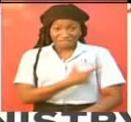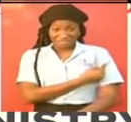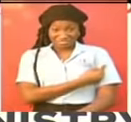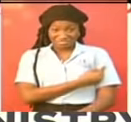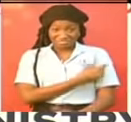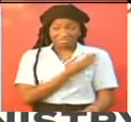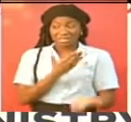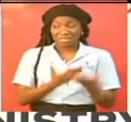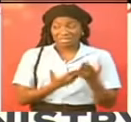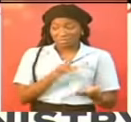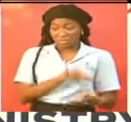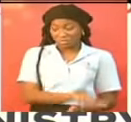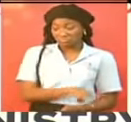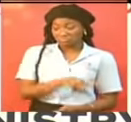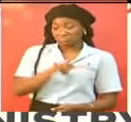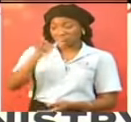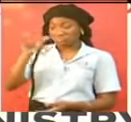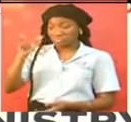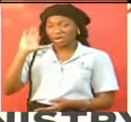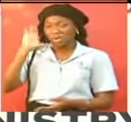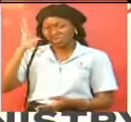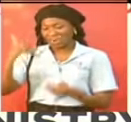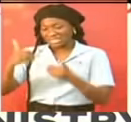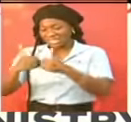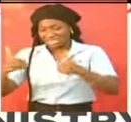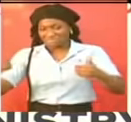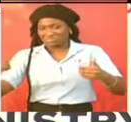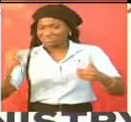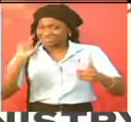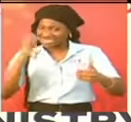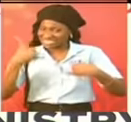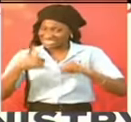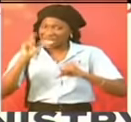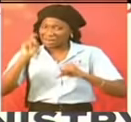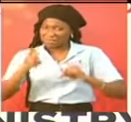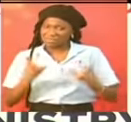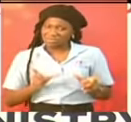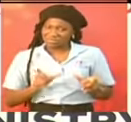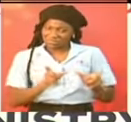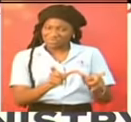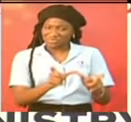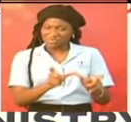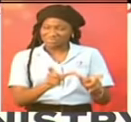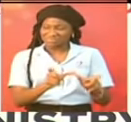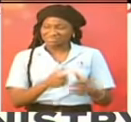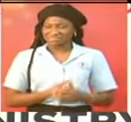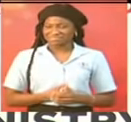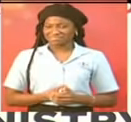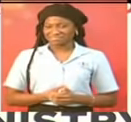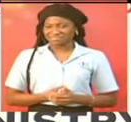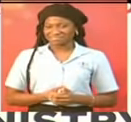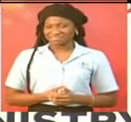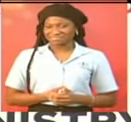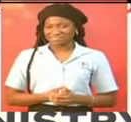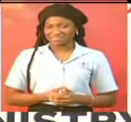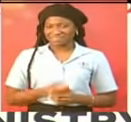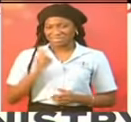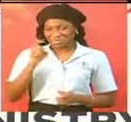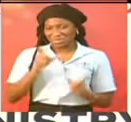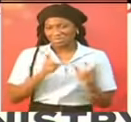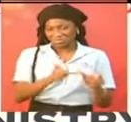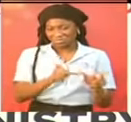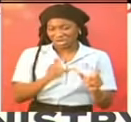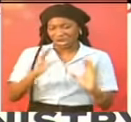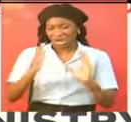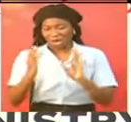be recognized. So it isn't that you're debarred from movement. You just have to factor in the fact that you will maybe have to quarantine for a time period prior